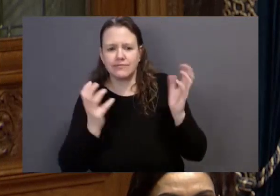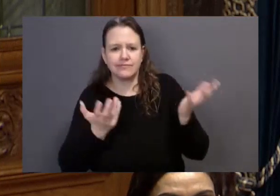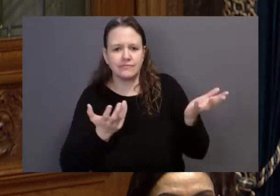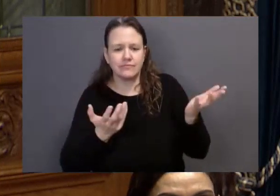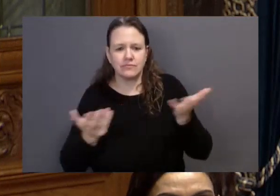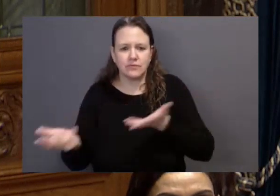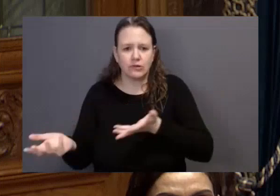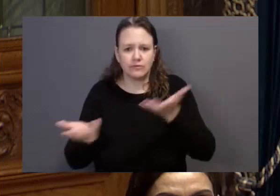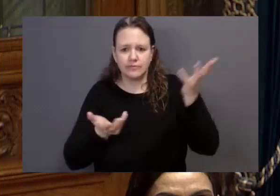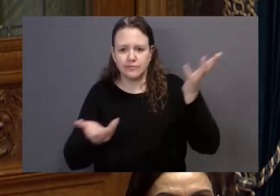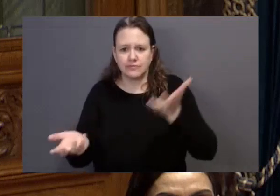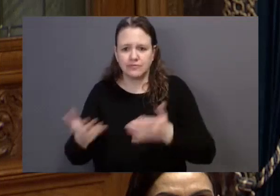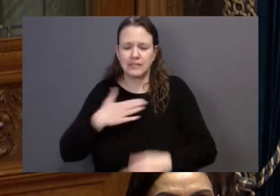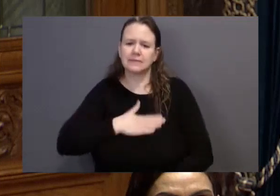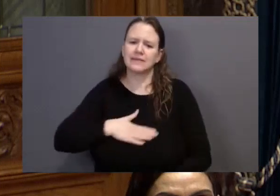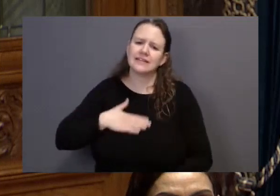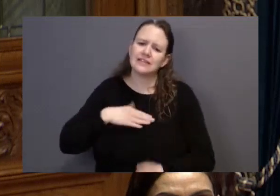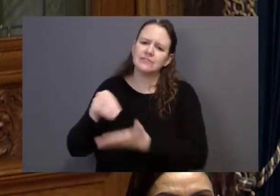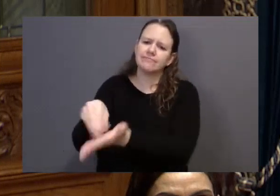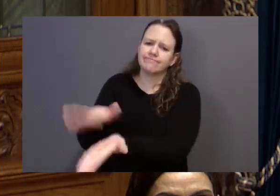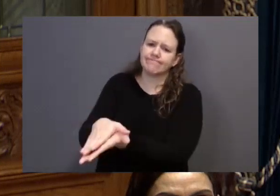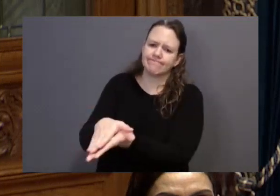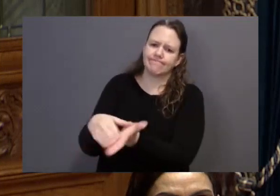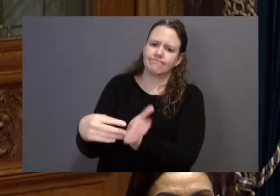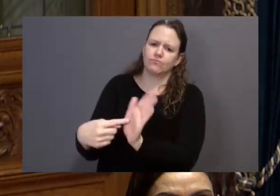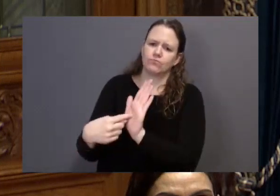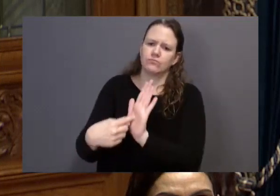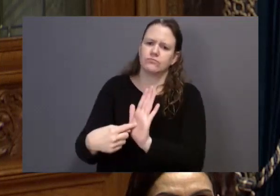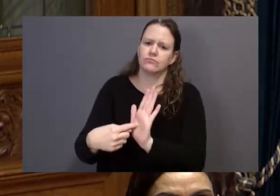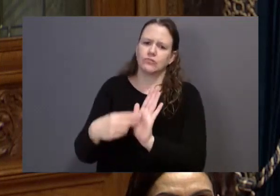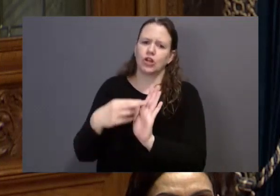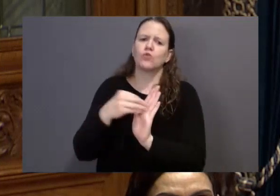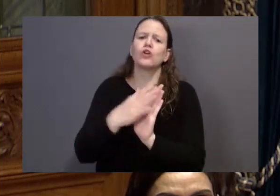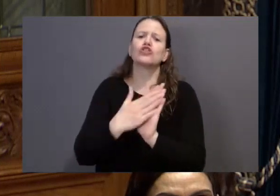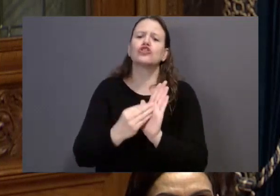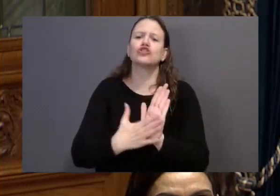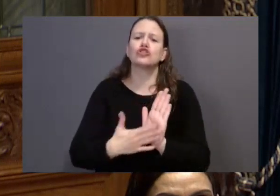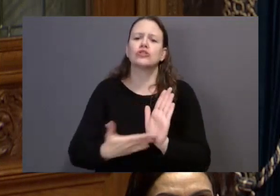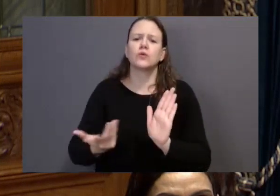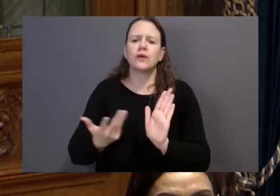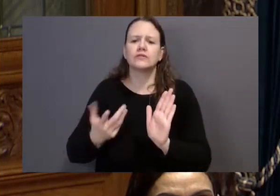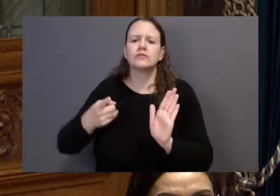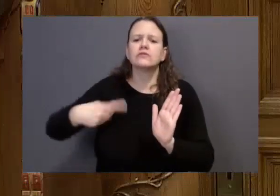he intends to navigate the police jurisdictional issues he's allowed to fester for the last 2 years.